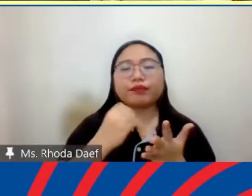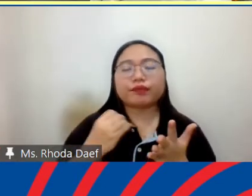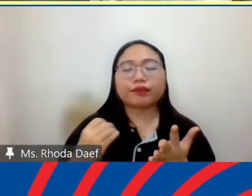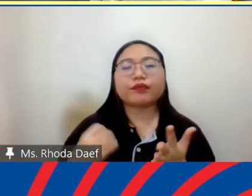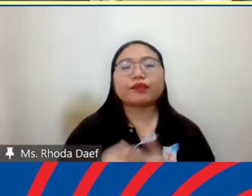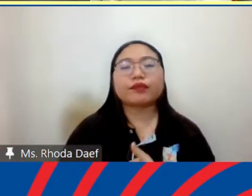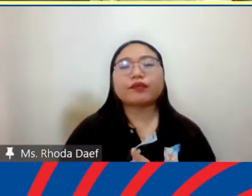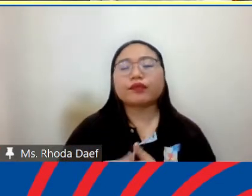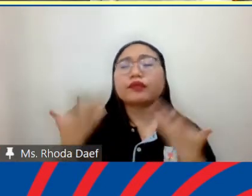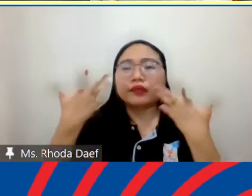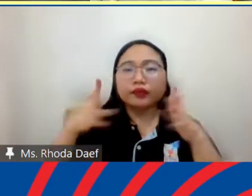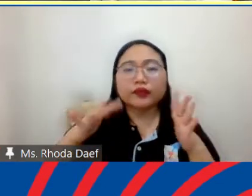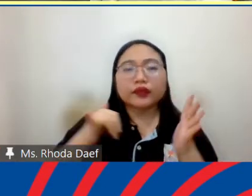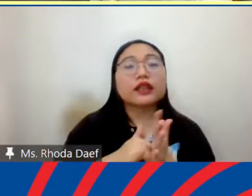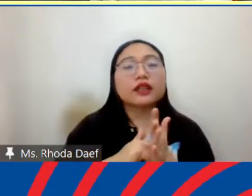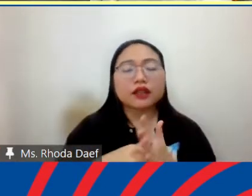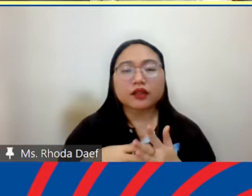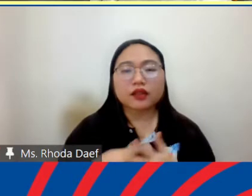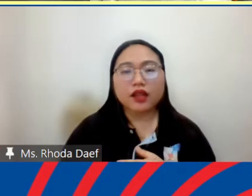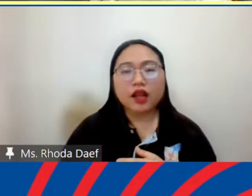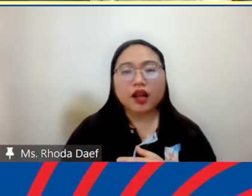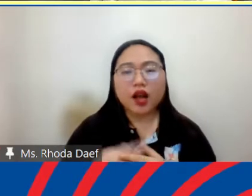after that are activities